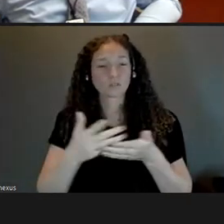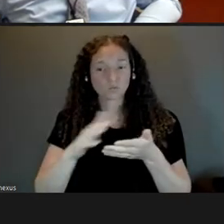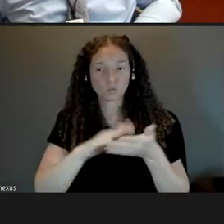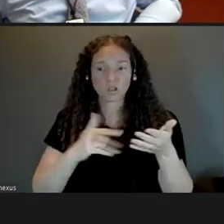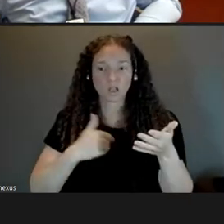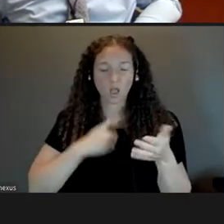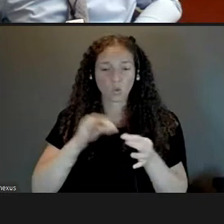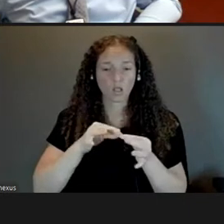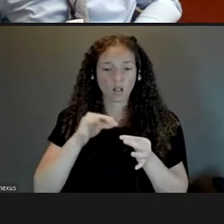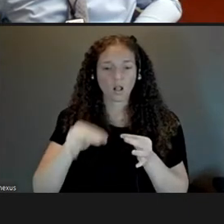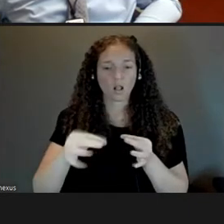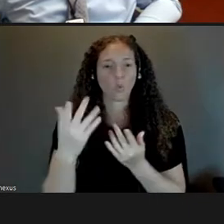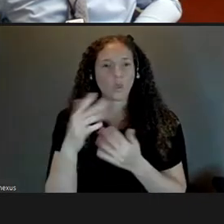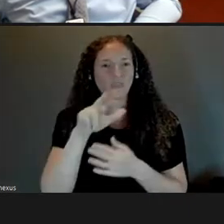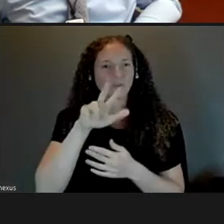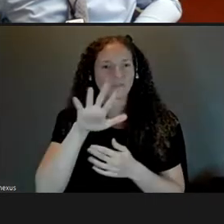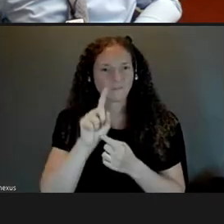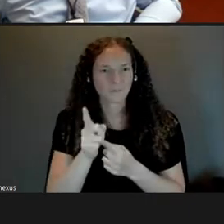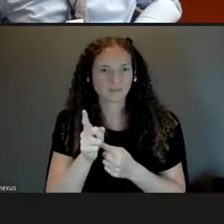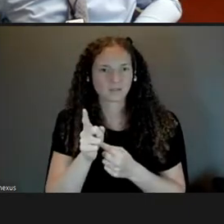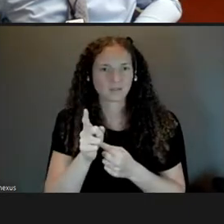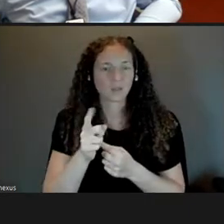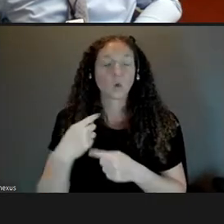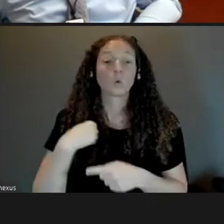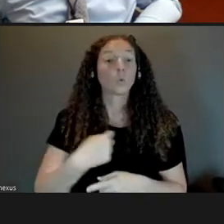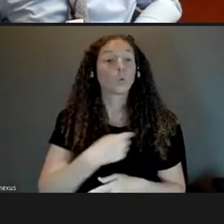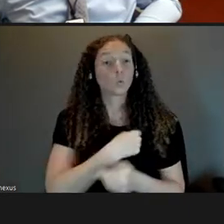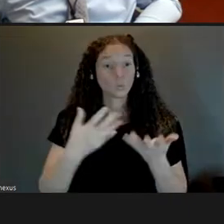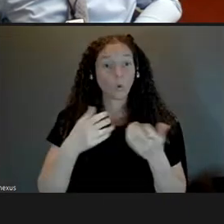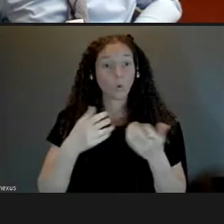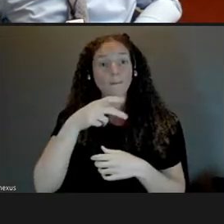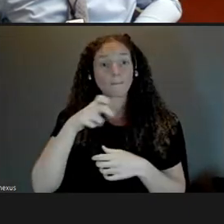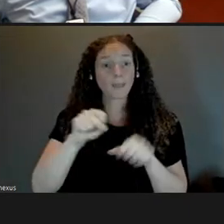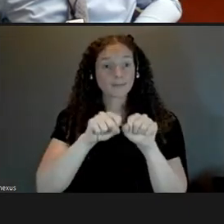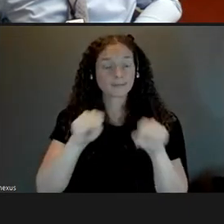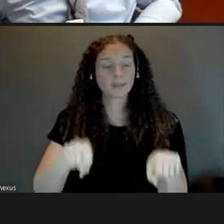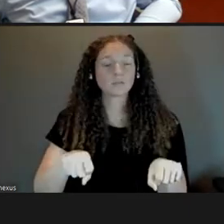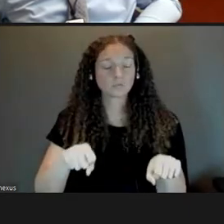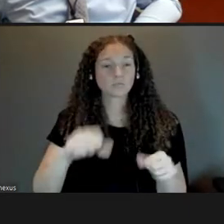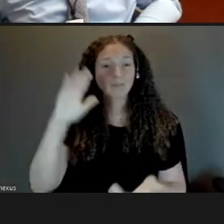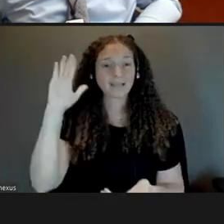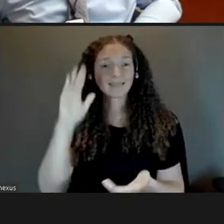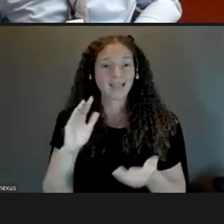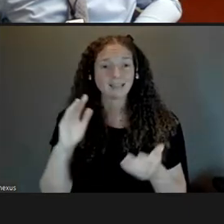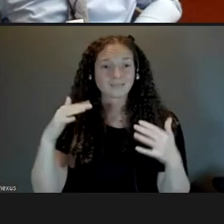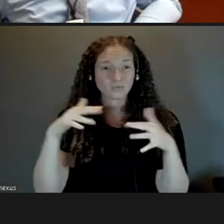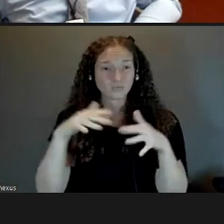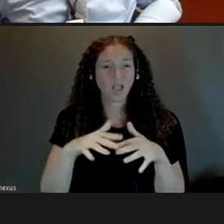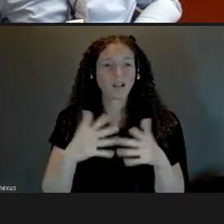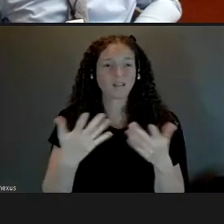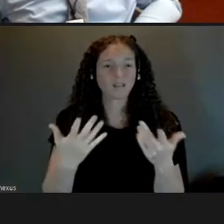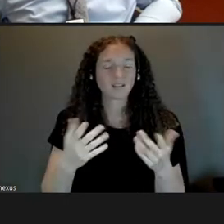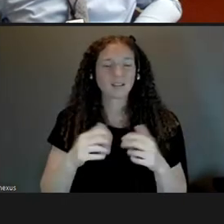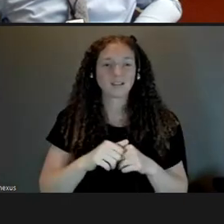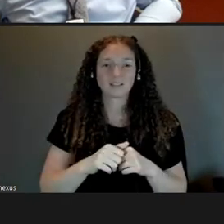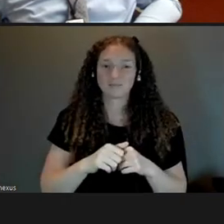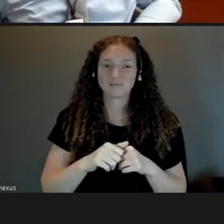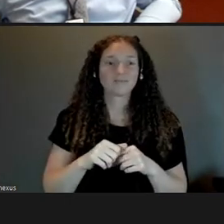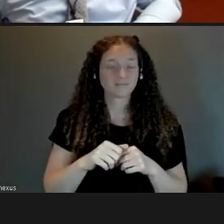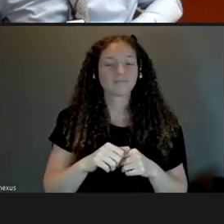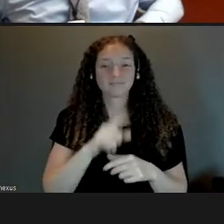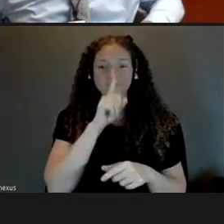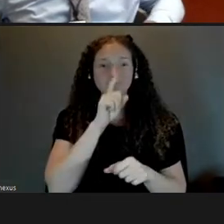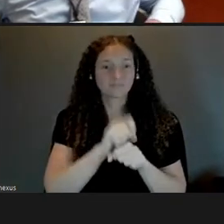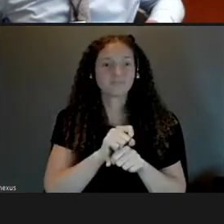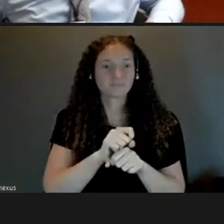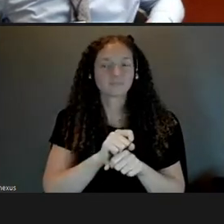we want to make Penn Station less crowded. It is less crowded. It is unsafe, unclean, and dirty